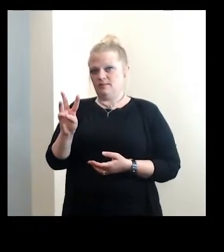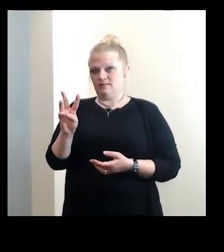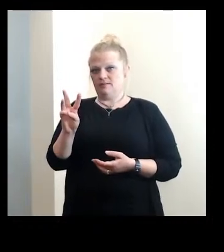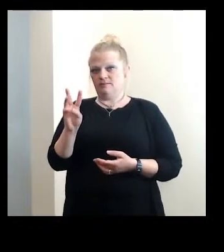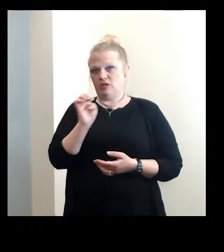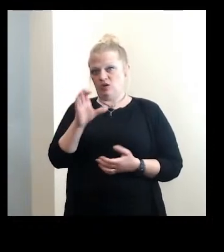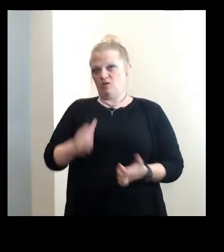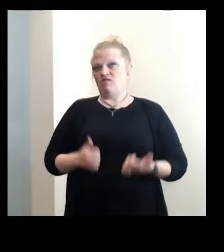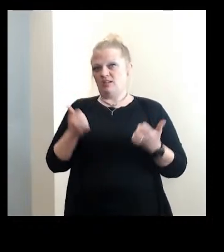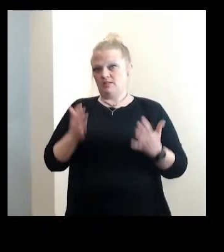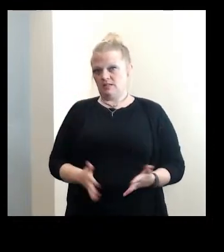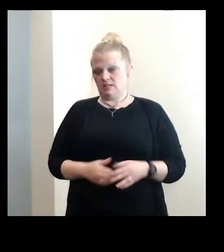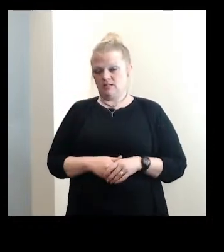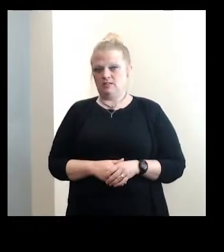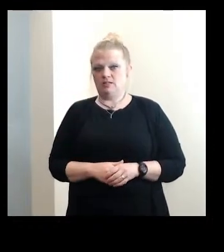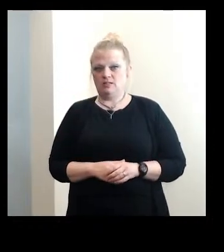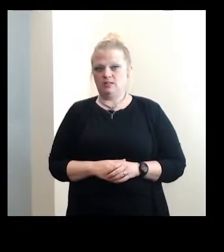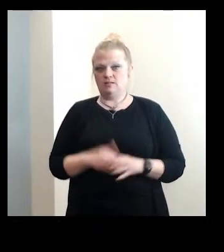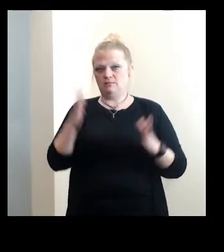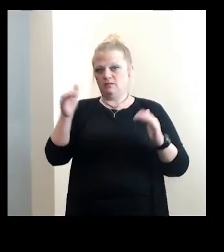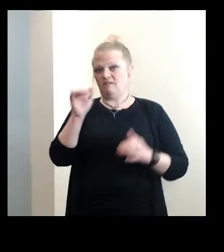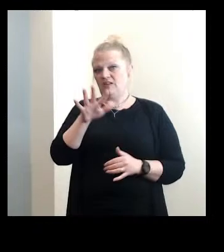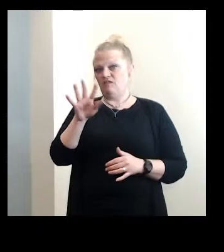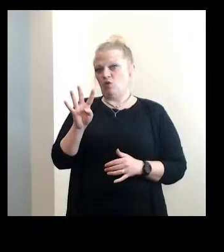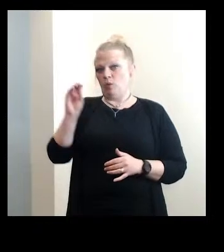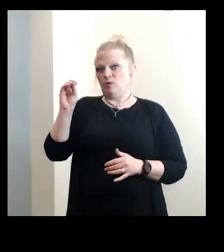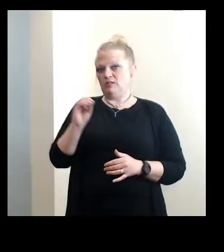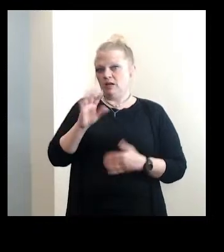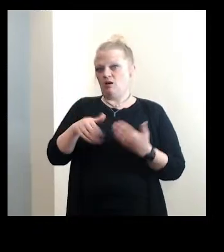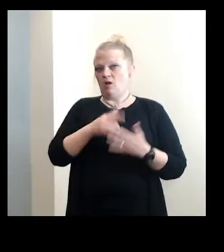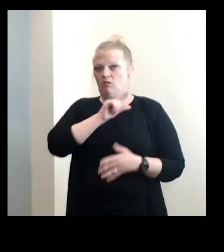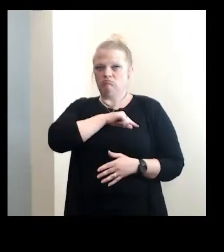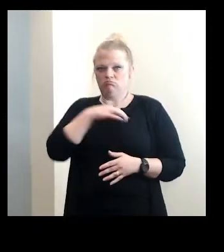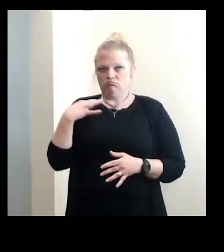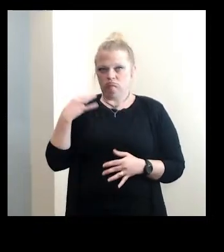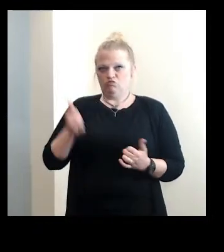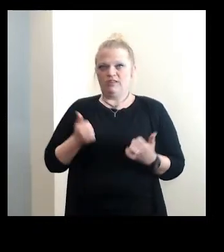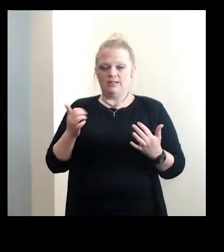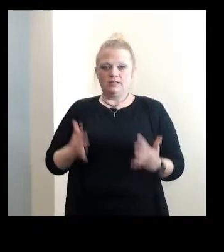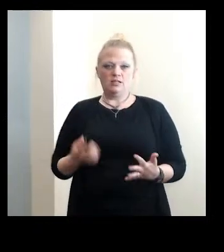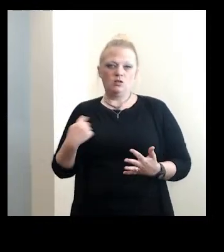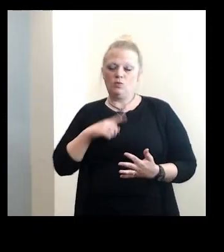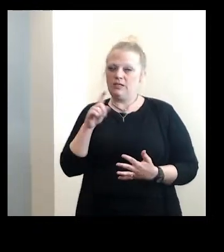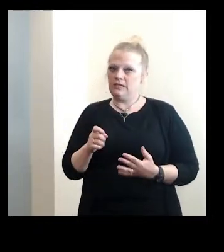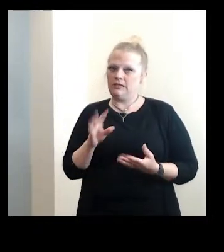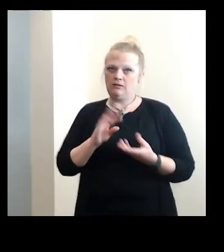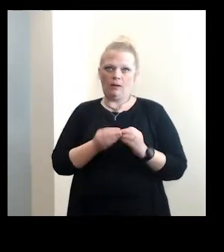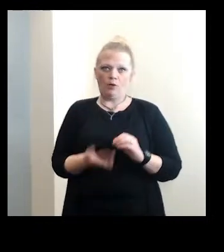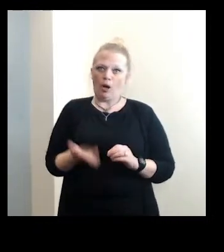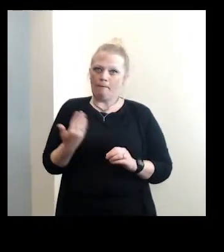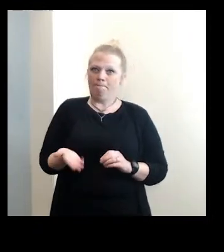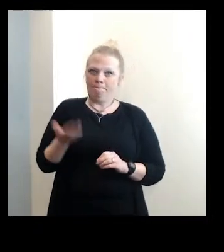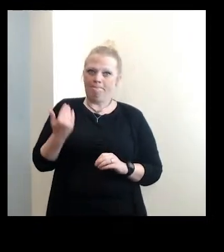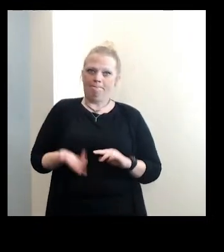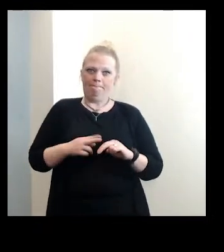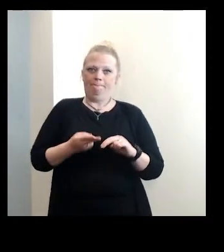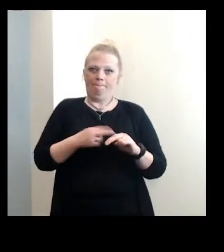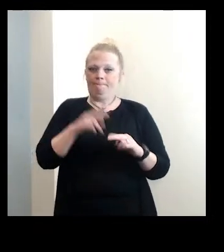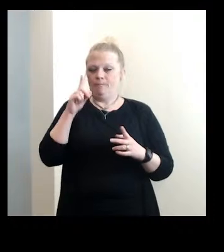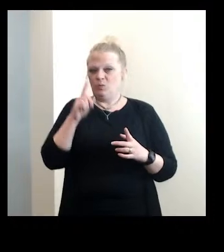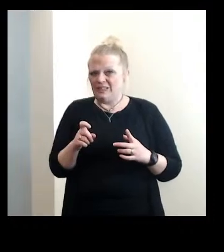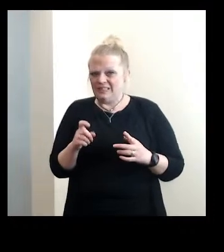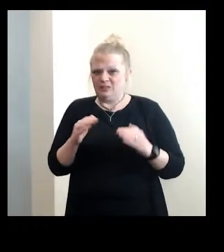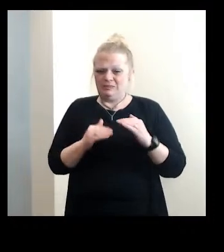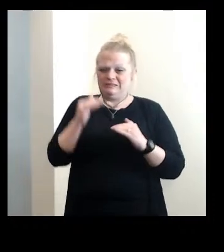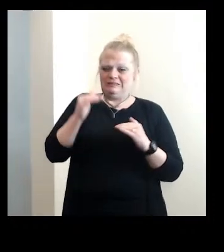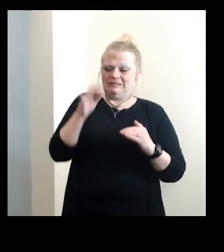405,136 Erie County residents, which is 54% of all eligible residents. So we got to get that number up. We have to make it to at